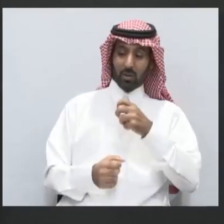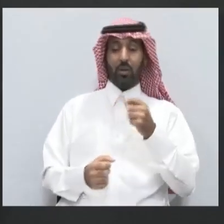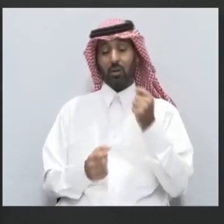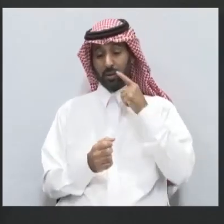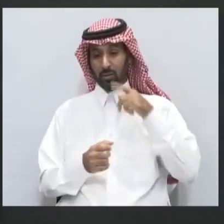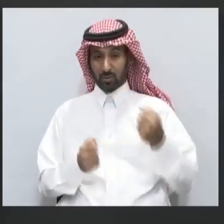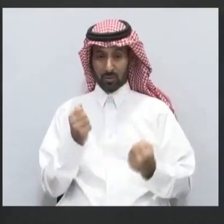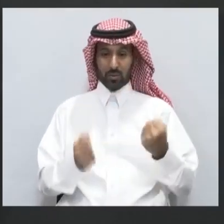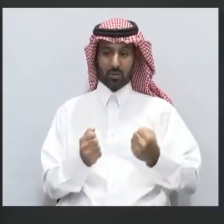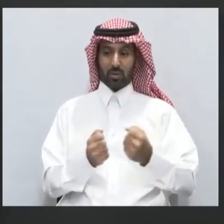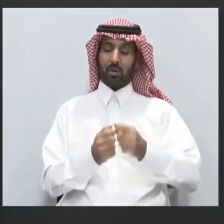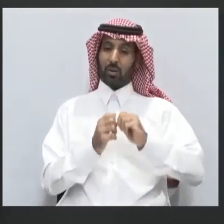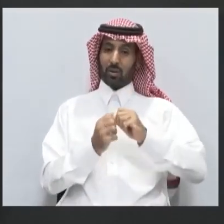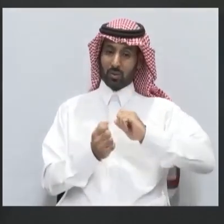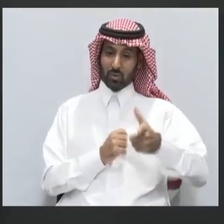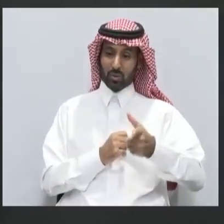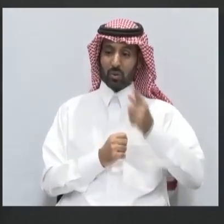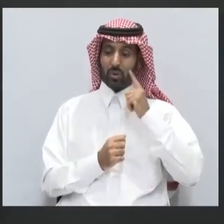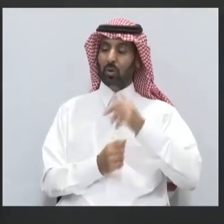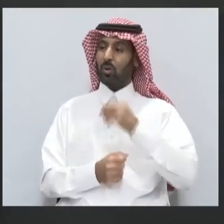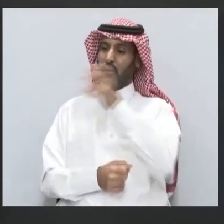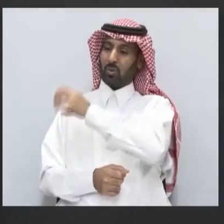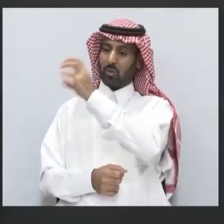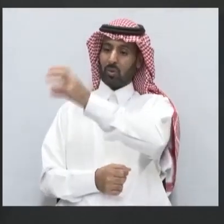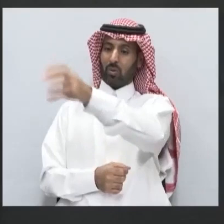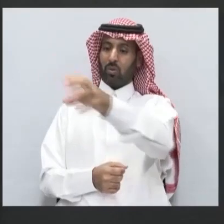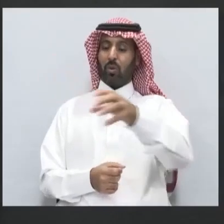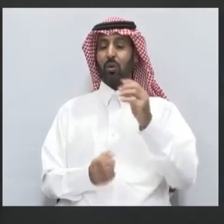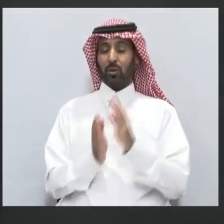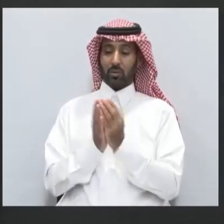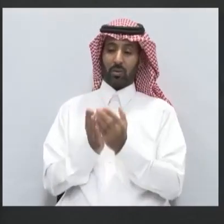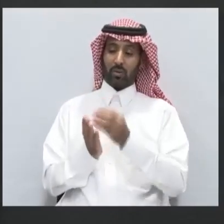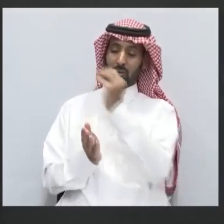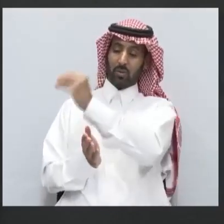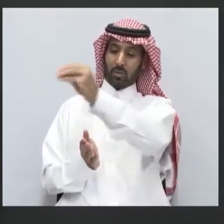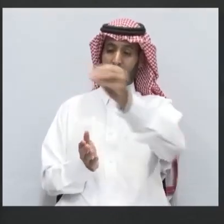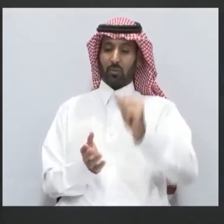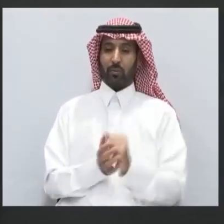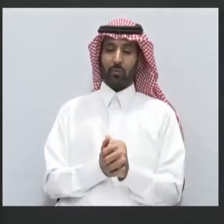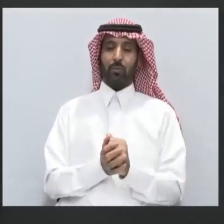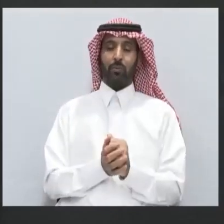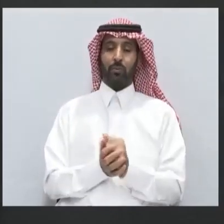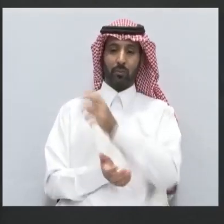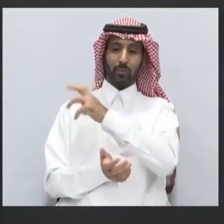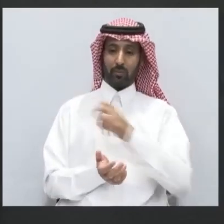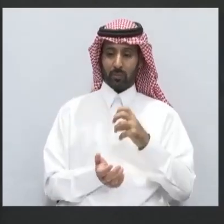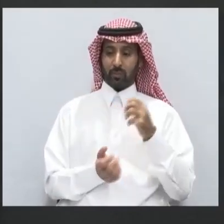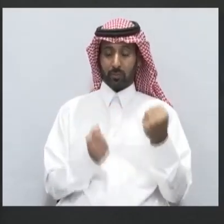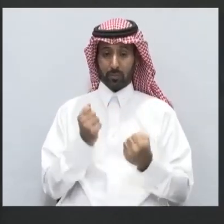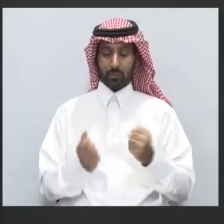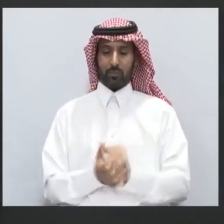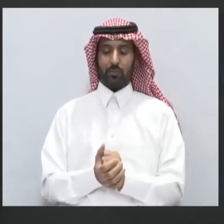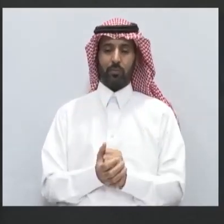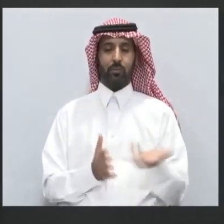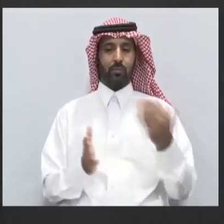to speed up deliveries. He wants to deliver the papers very fast, so he stole a truck.